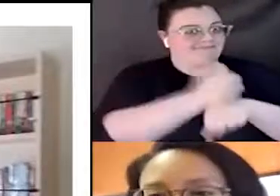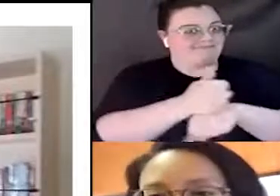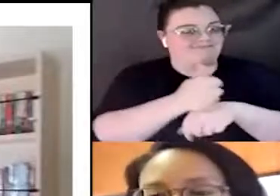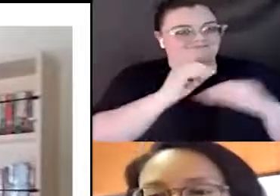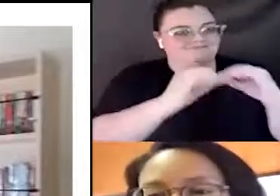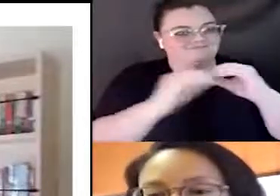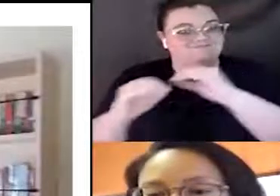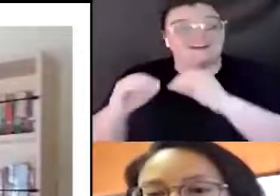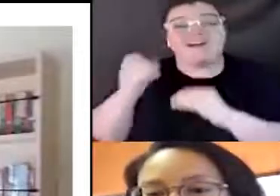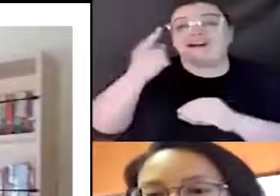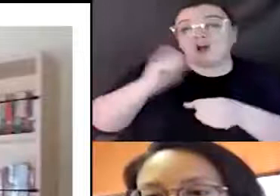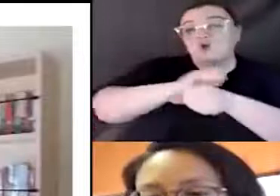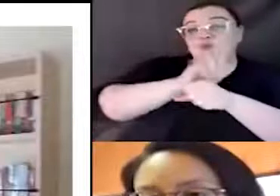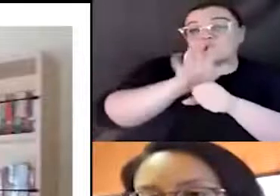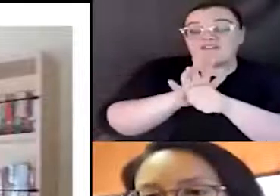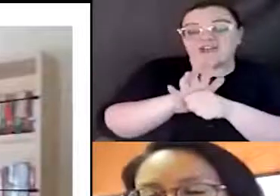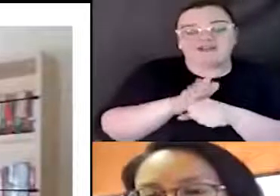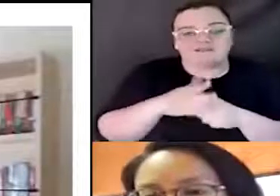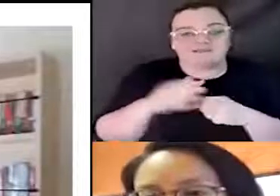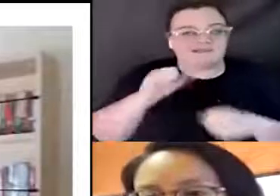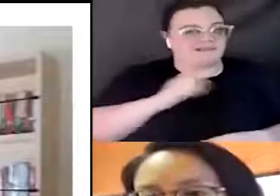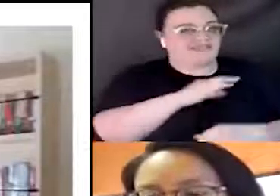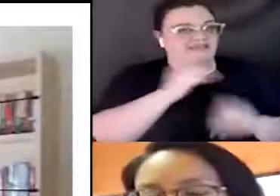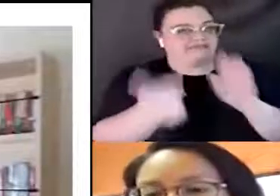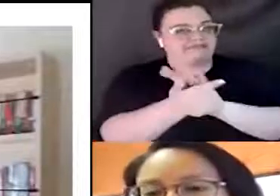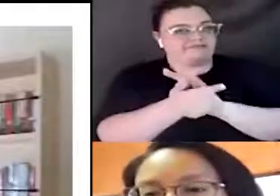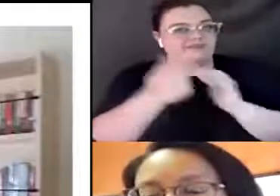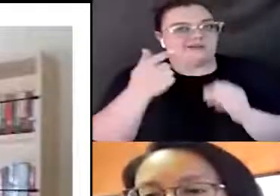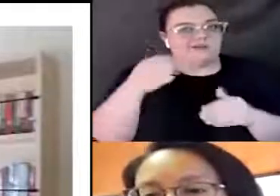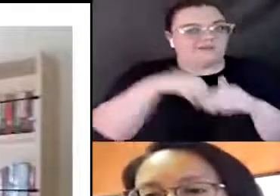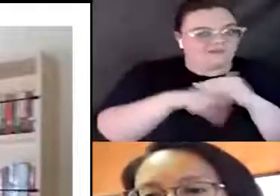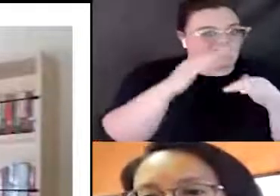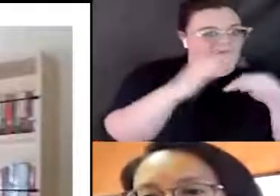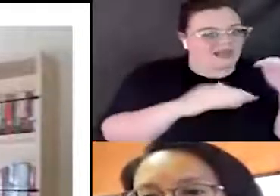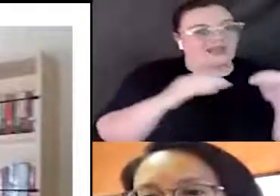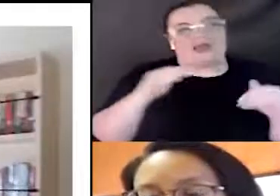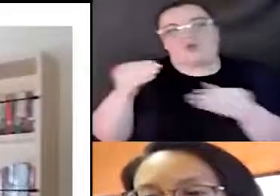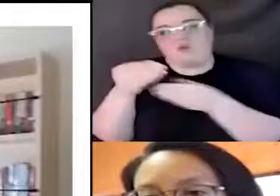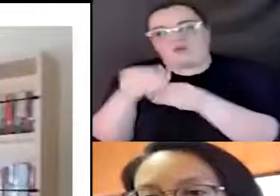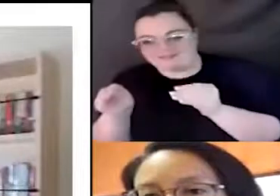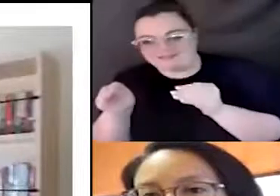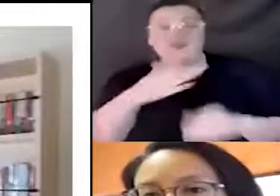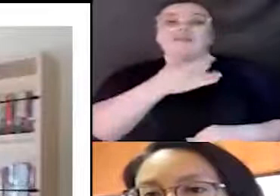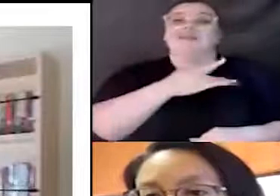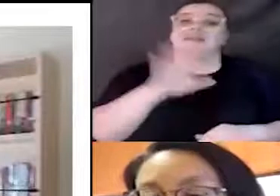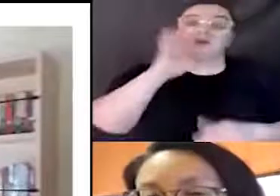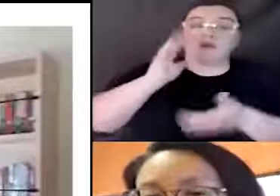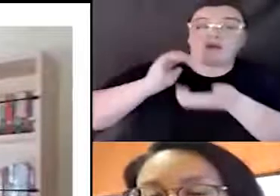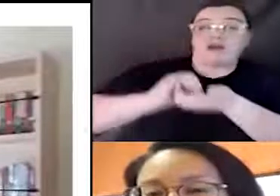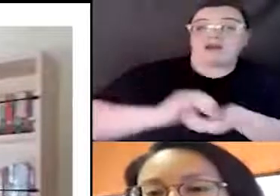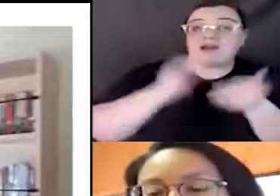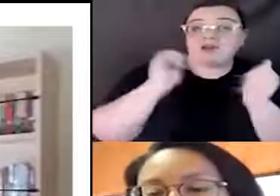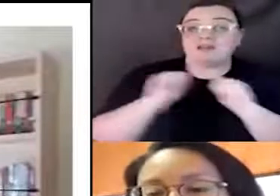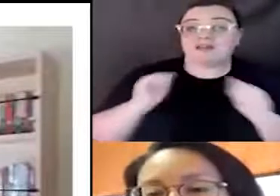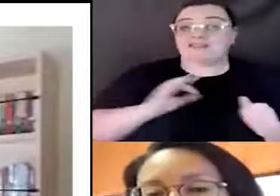of the staff were not allowed to be back in facilities or in our offices. Usually these projects would be done in collaboration with staff and